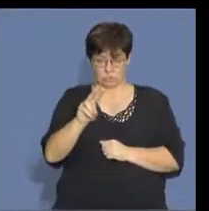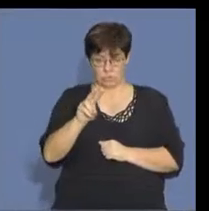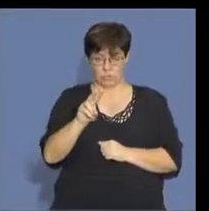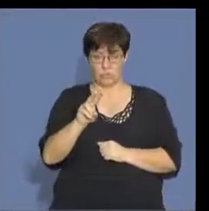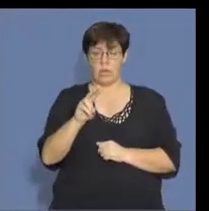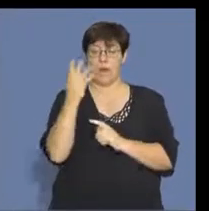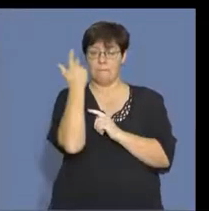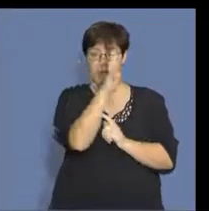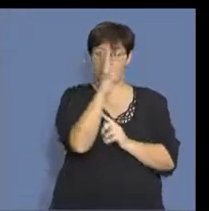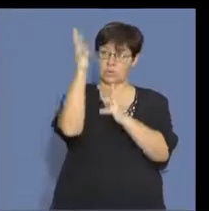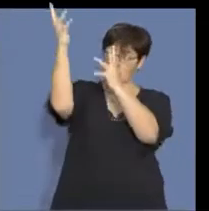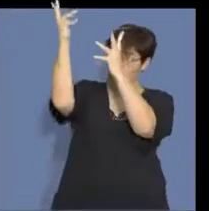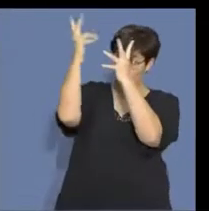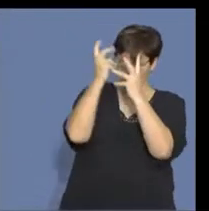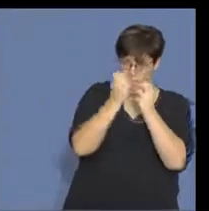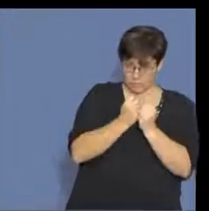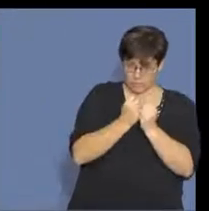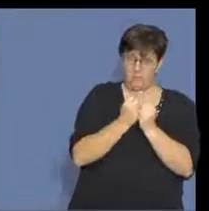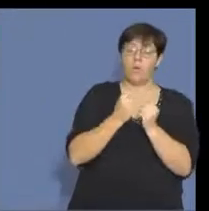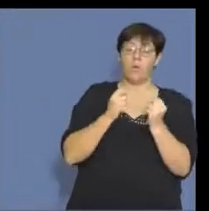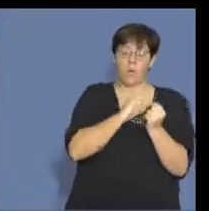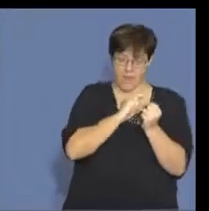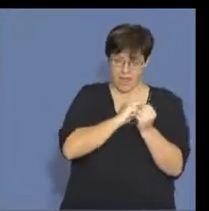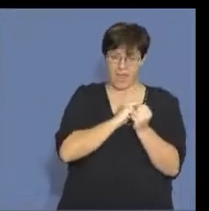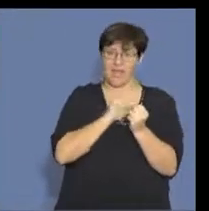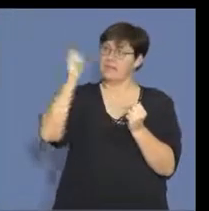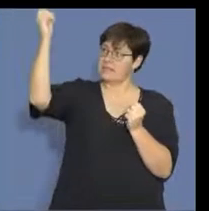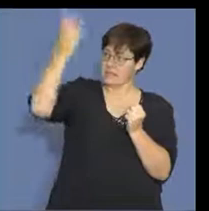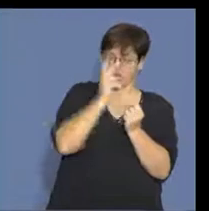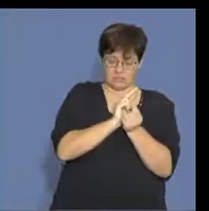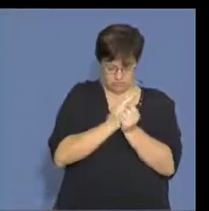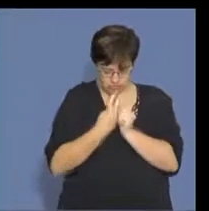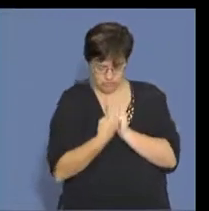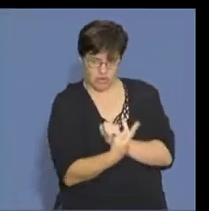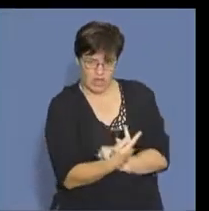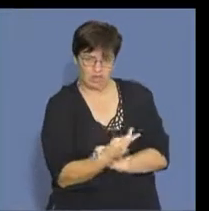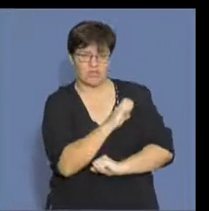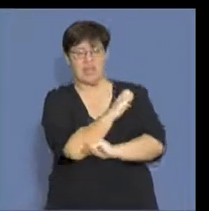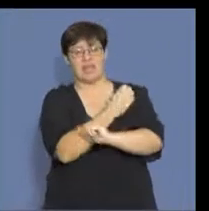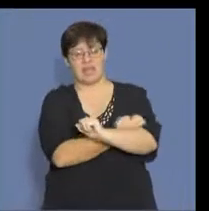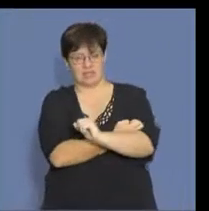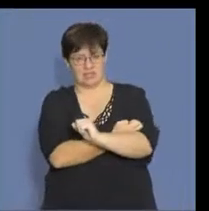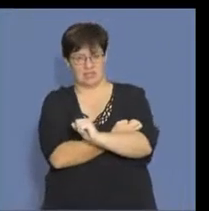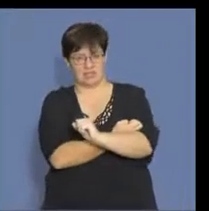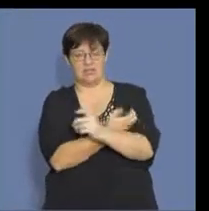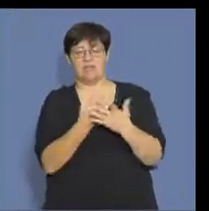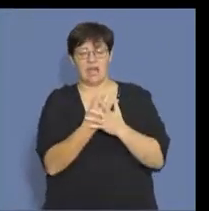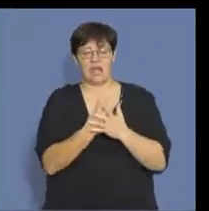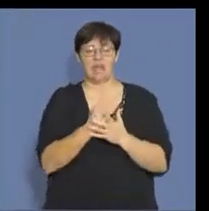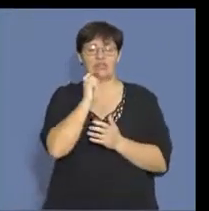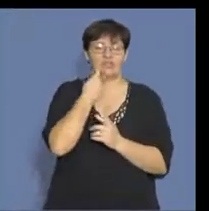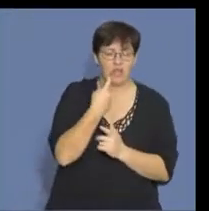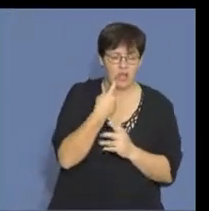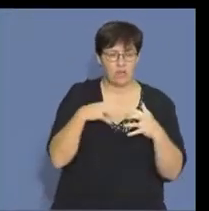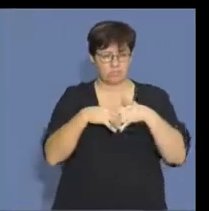by plants during a process of photosynthesis and is converted into energy-rich molecules such as glucose,